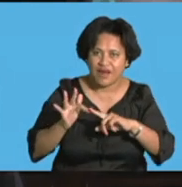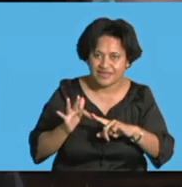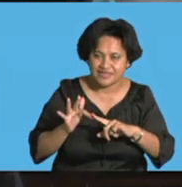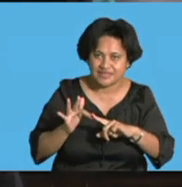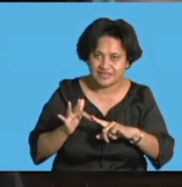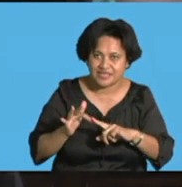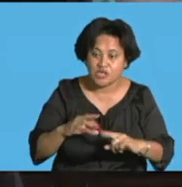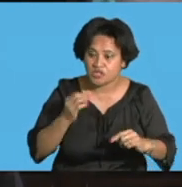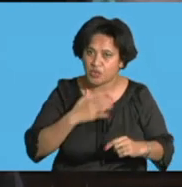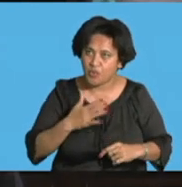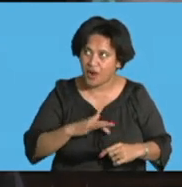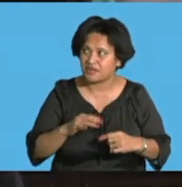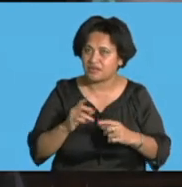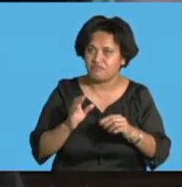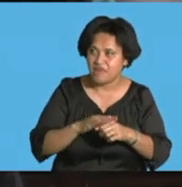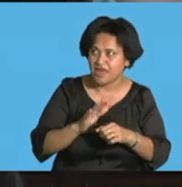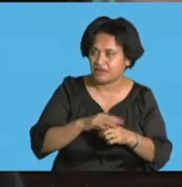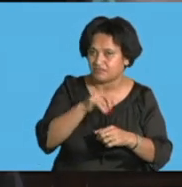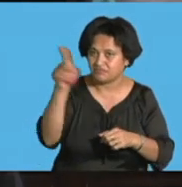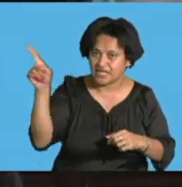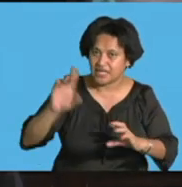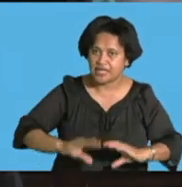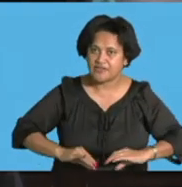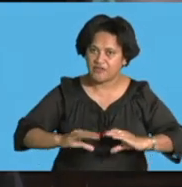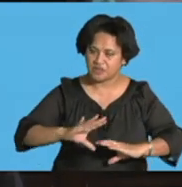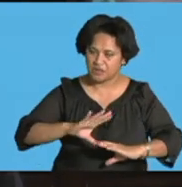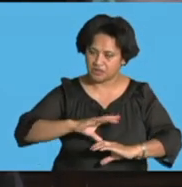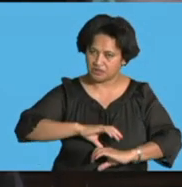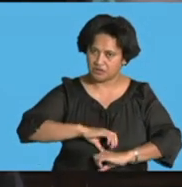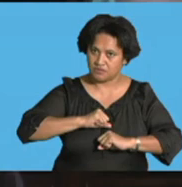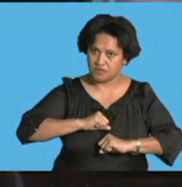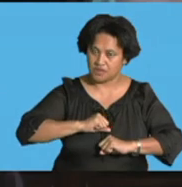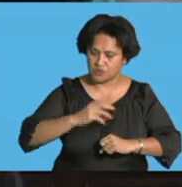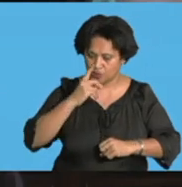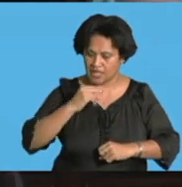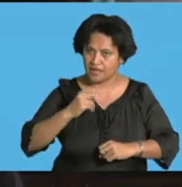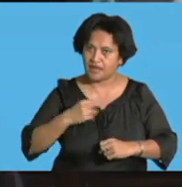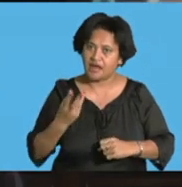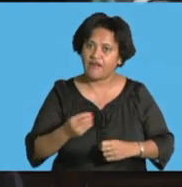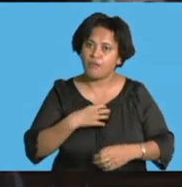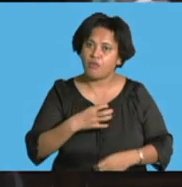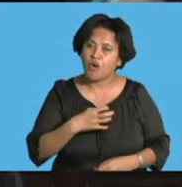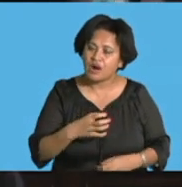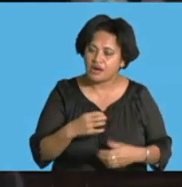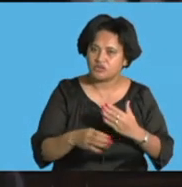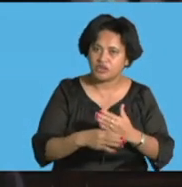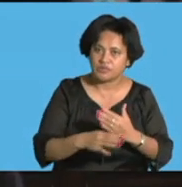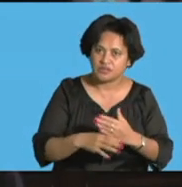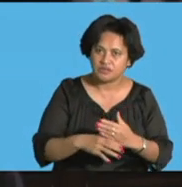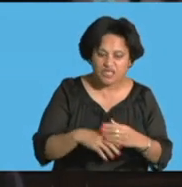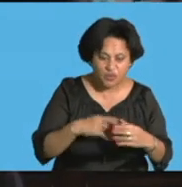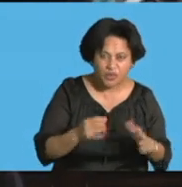and investments. Keep backing businesses to invest and create more jobs, especially micro, small, and